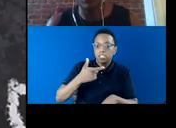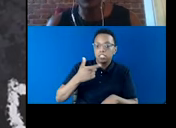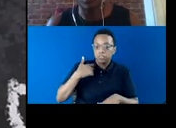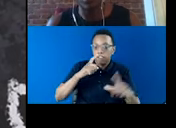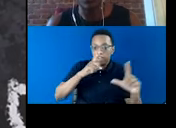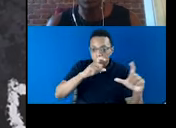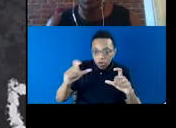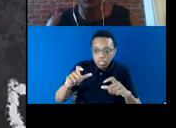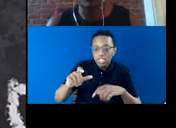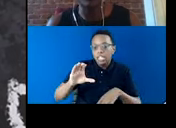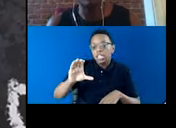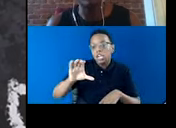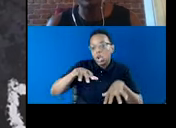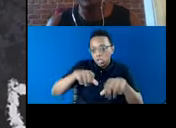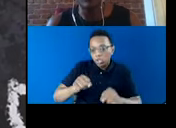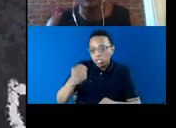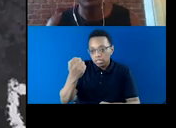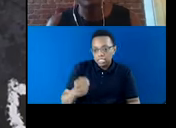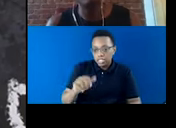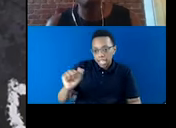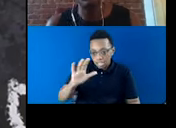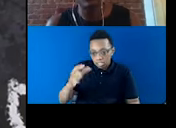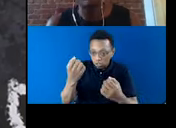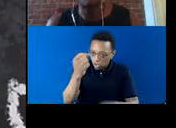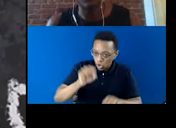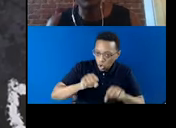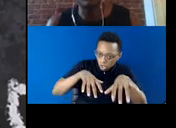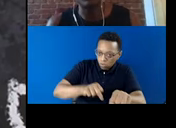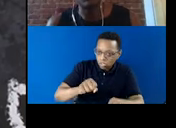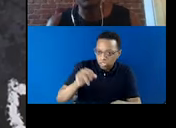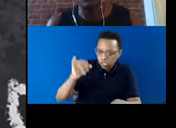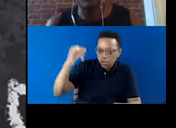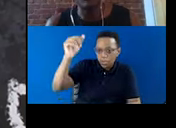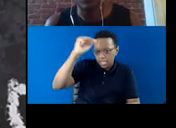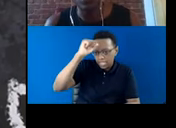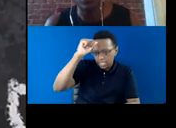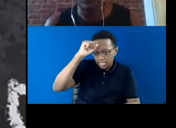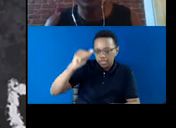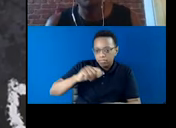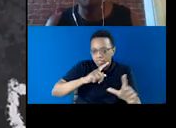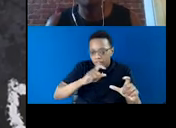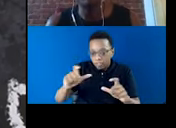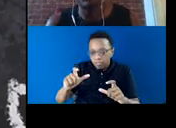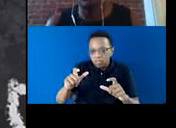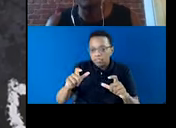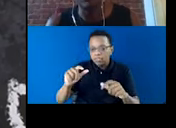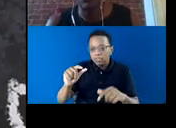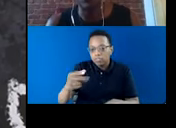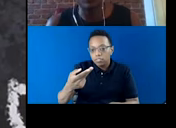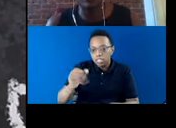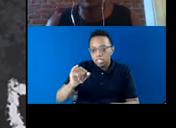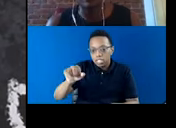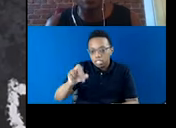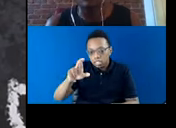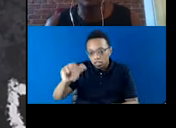colonial South Asia or in colonial India, they photographed Hijra, which is a gender group in South Asia. They were forced onto a